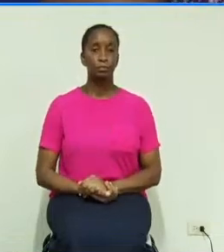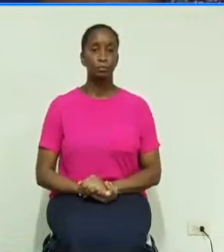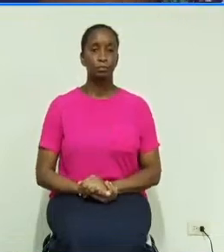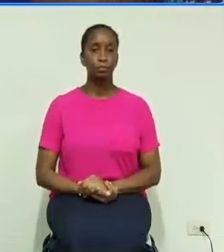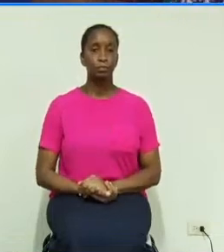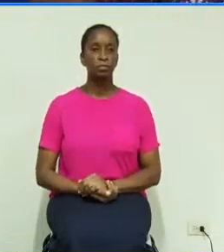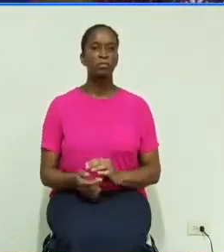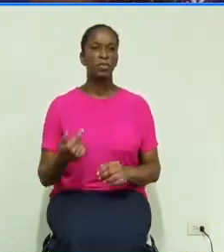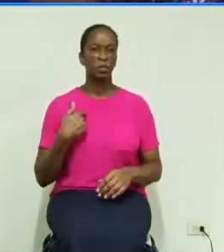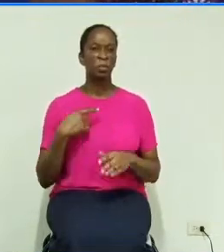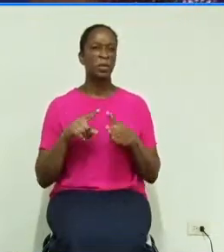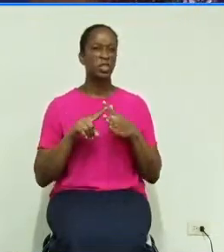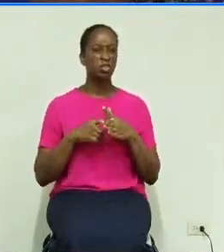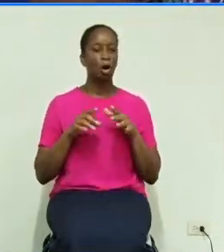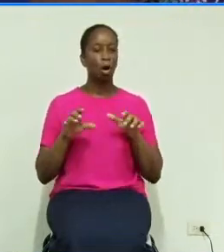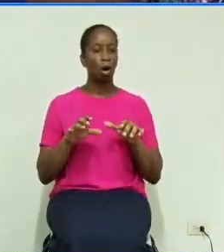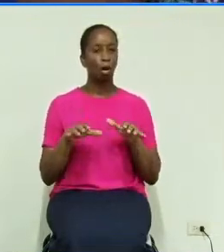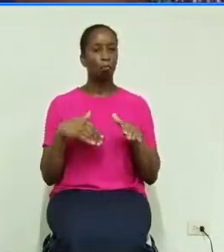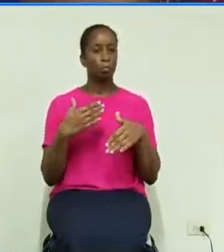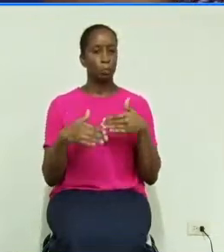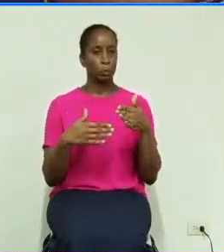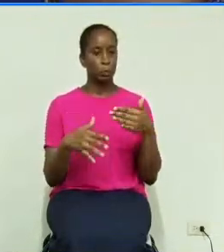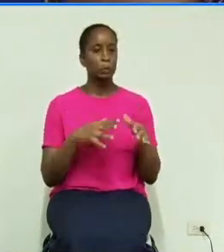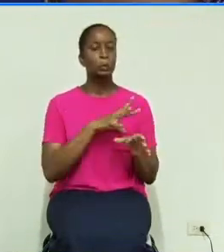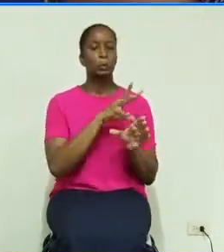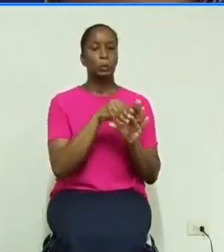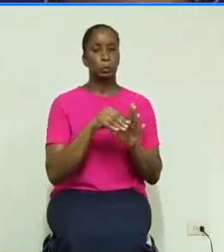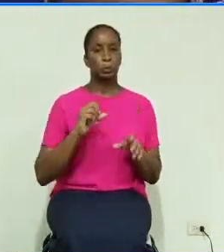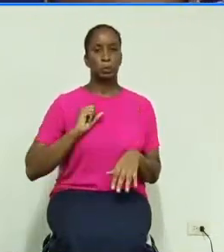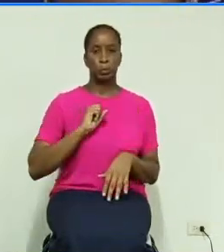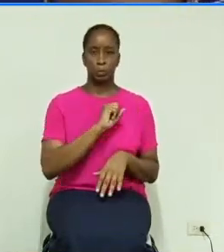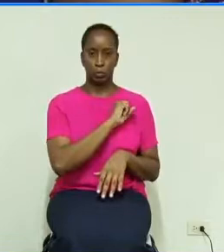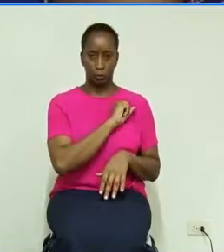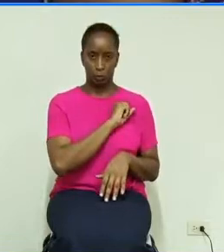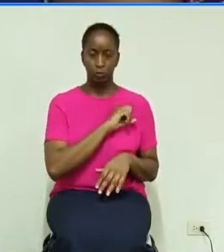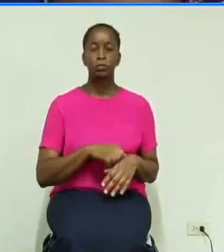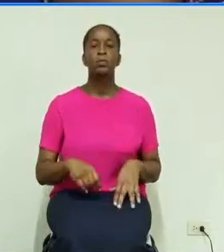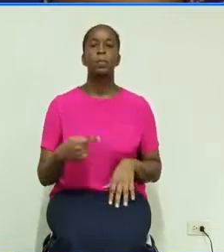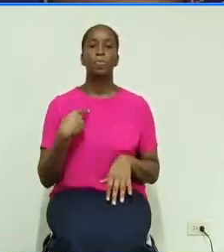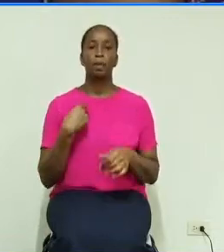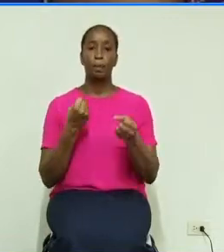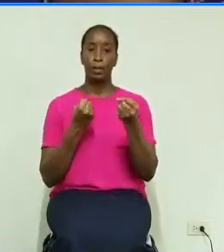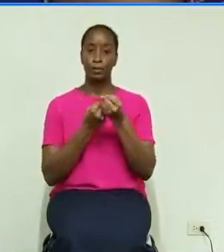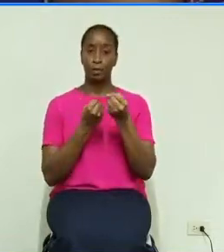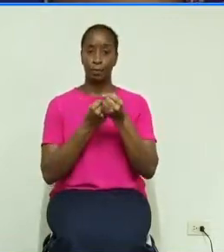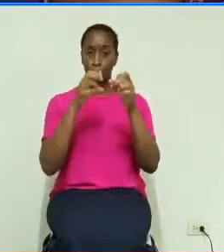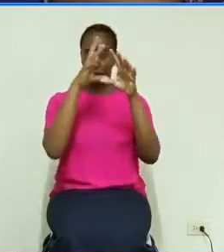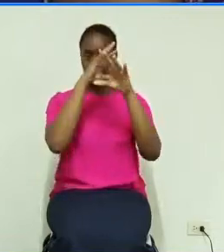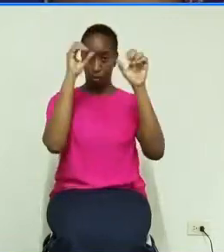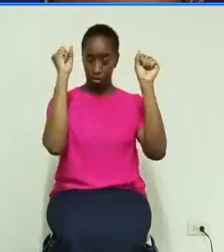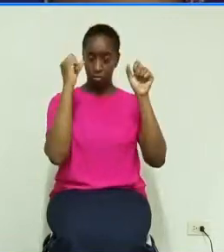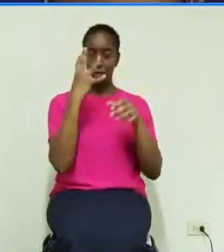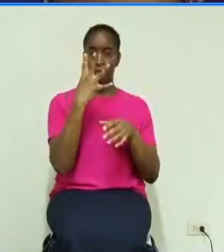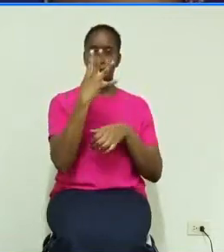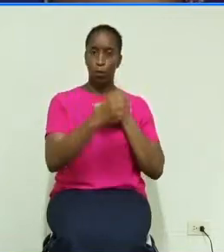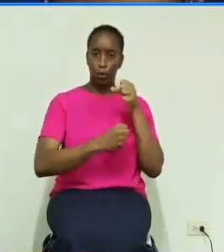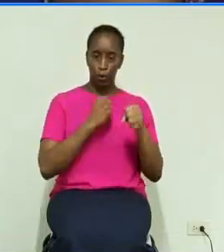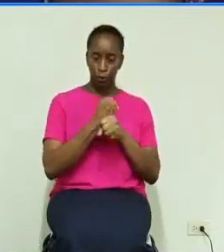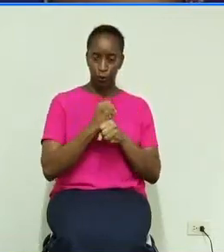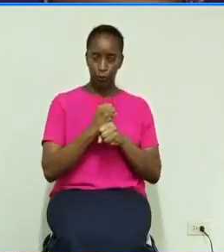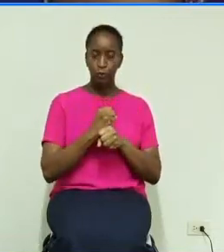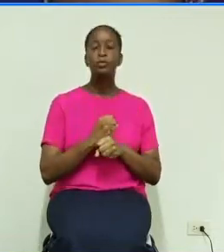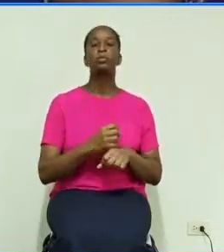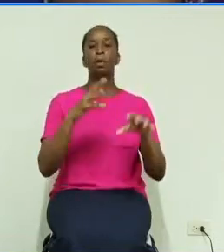I served in the capacity of Deputy President for 4 years and President for 6. And over the course of those